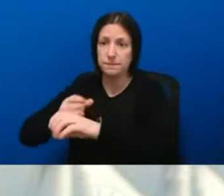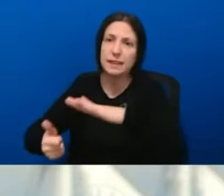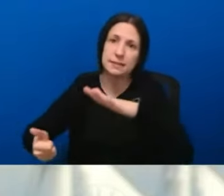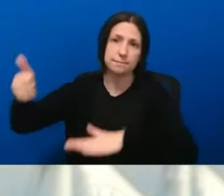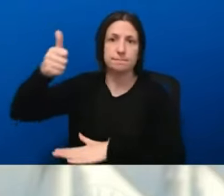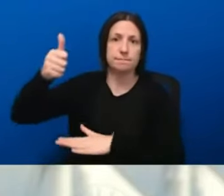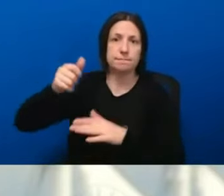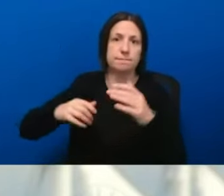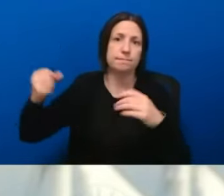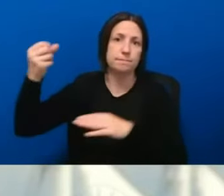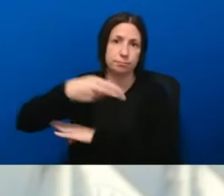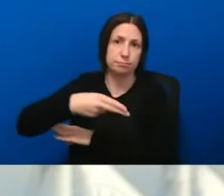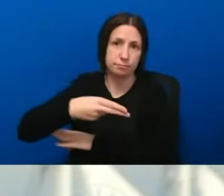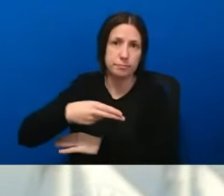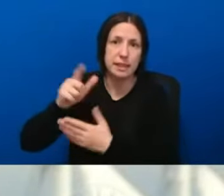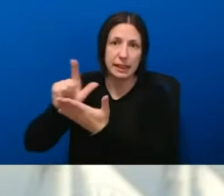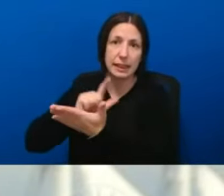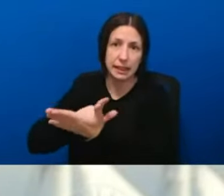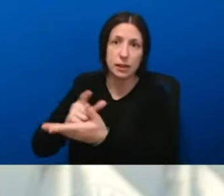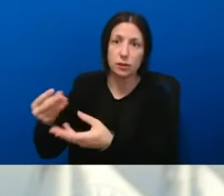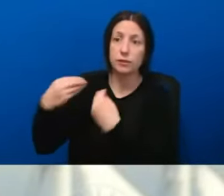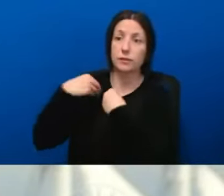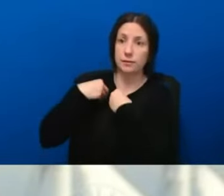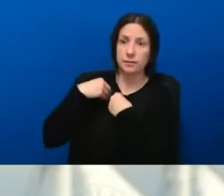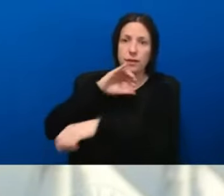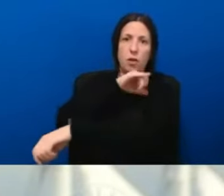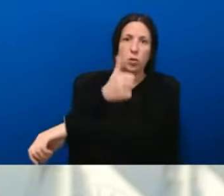That's the legal authority to do what is done.